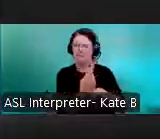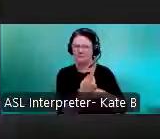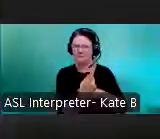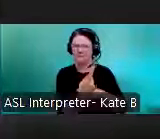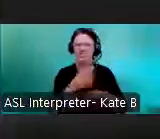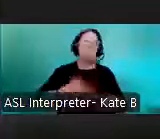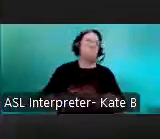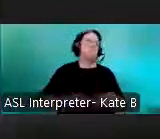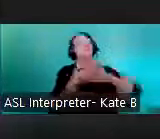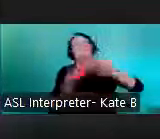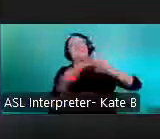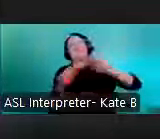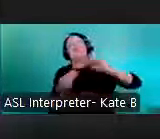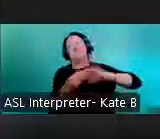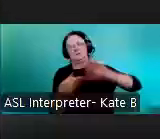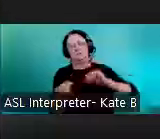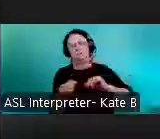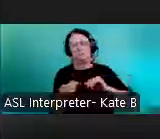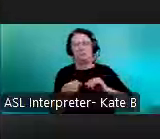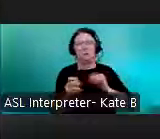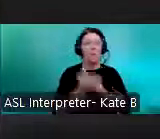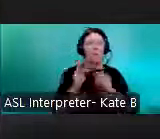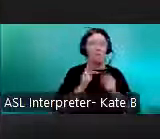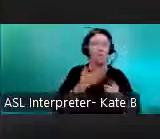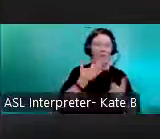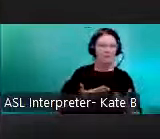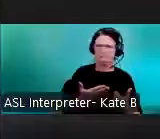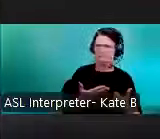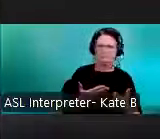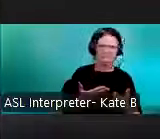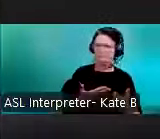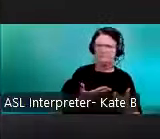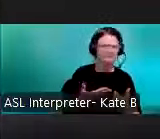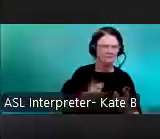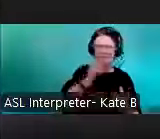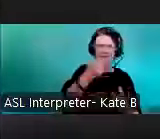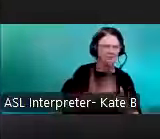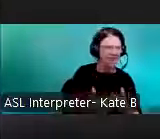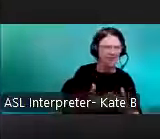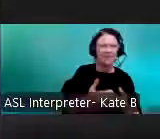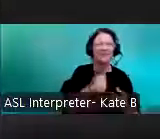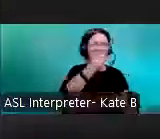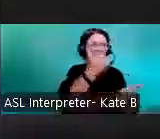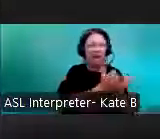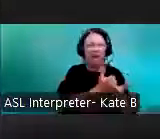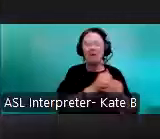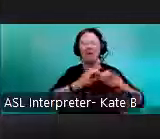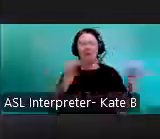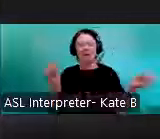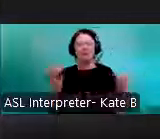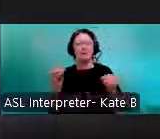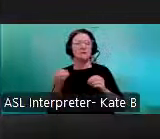upset. And especially during this time where things are really contested about the topic of elections, just giving a word